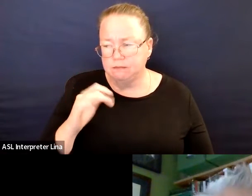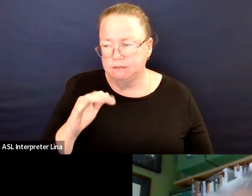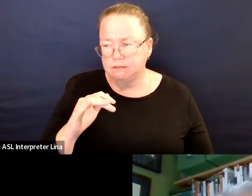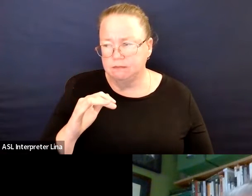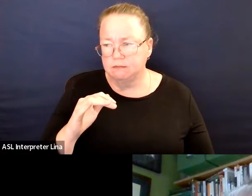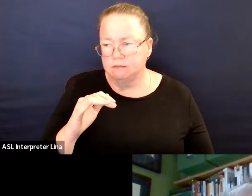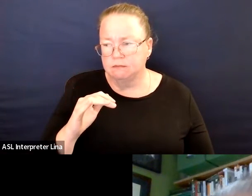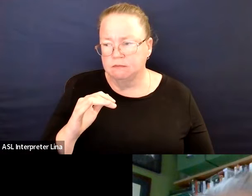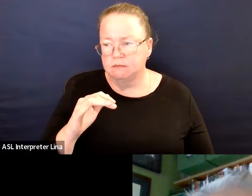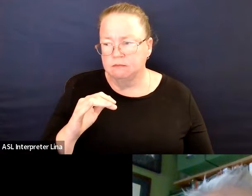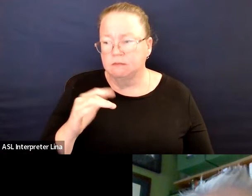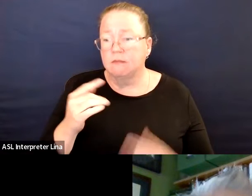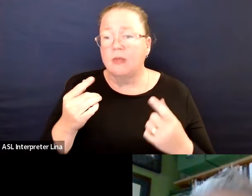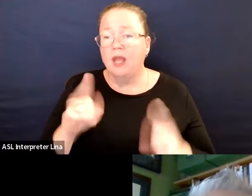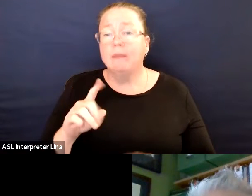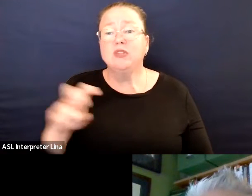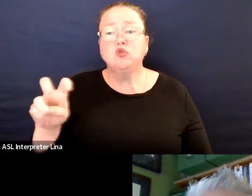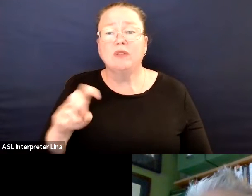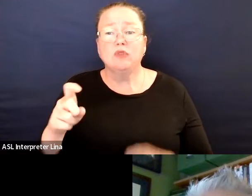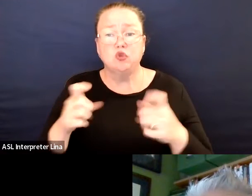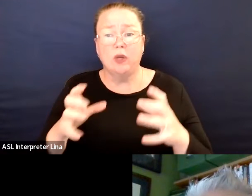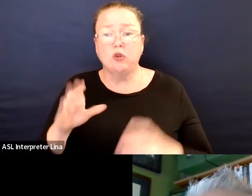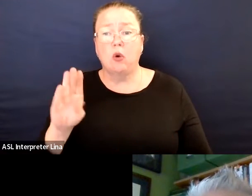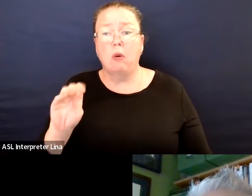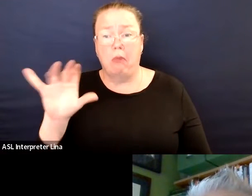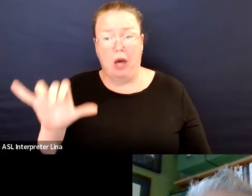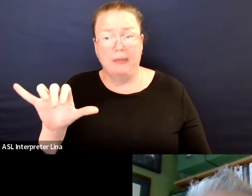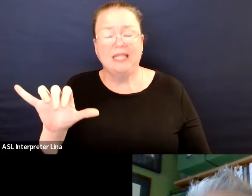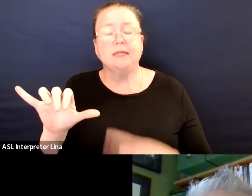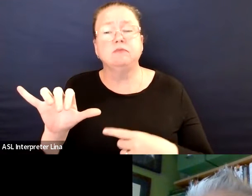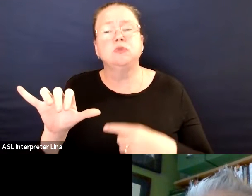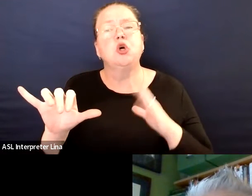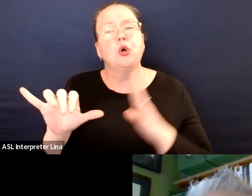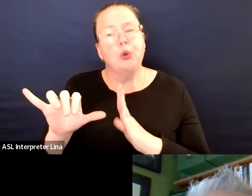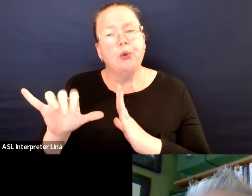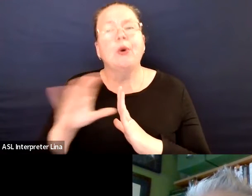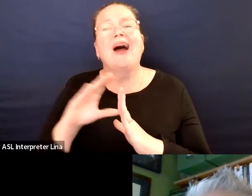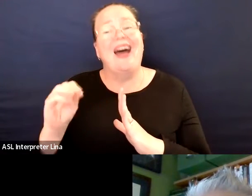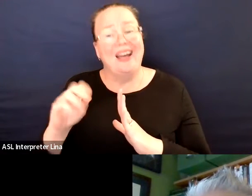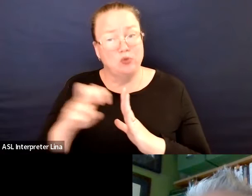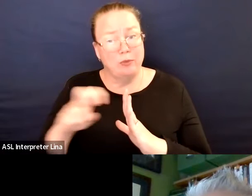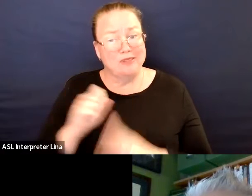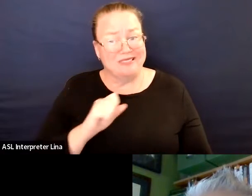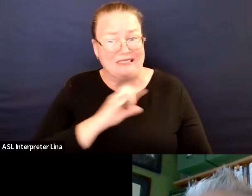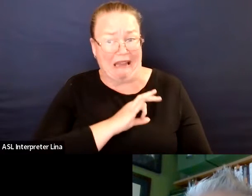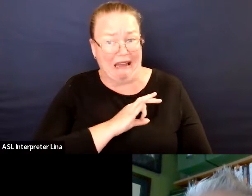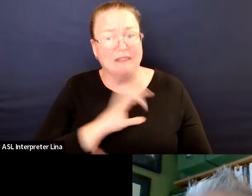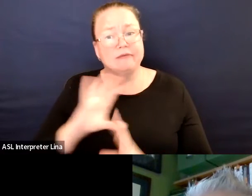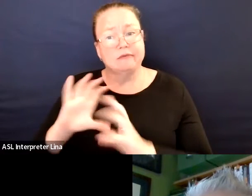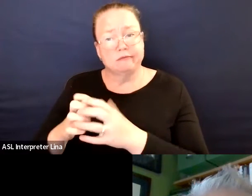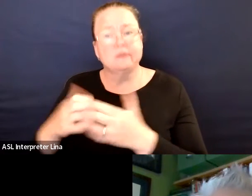our transportation director, Bobby, her and our transportation staff held